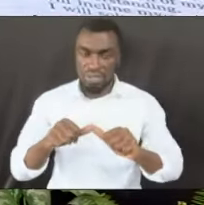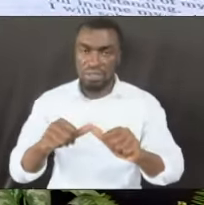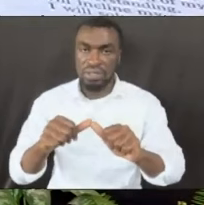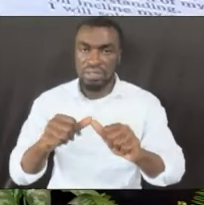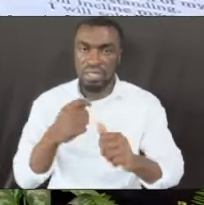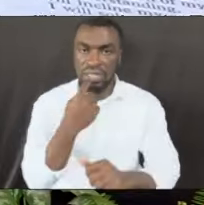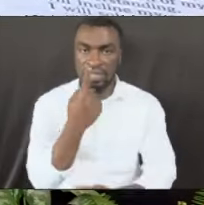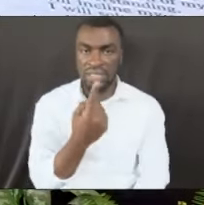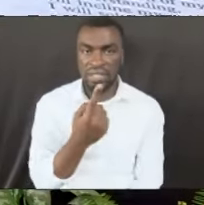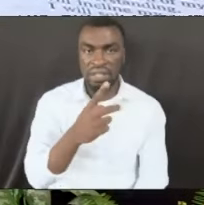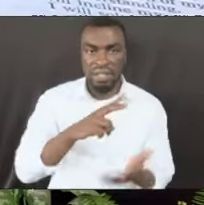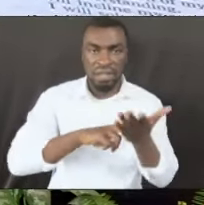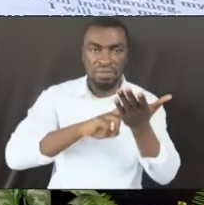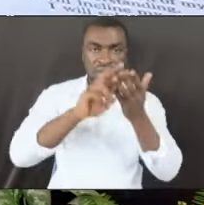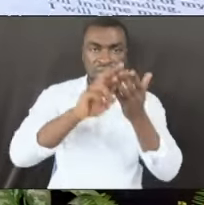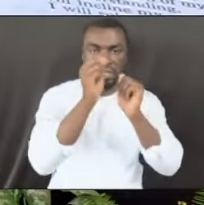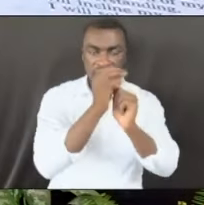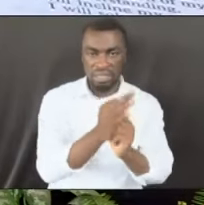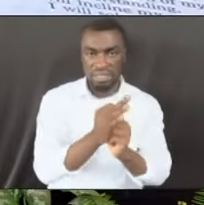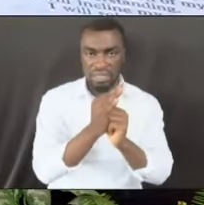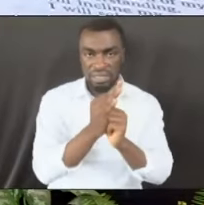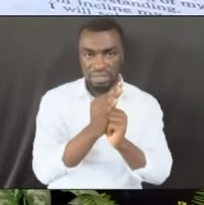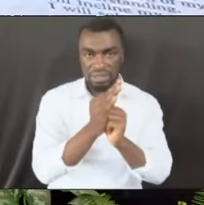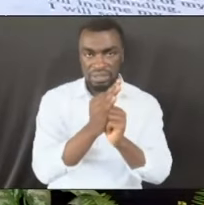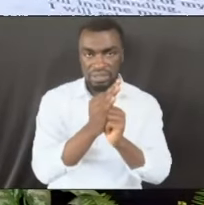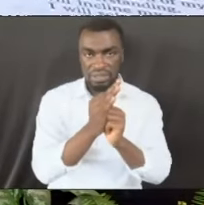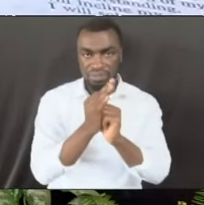in verse 13,